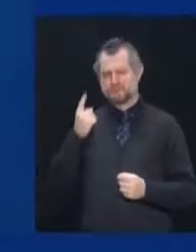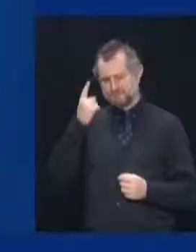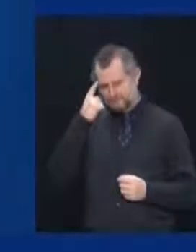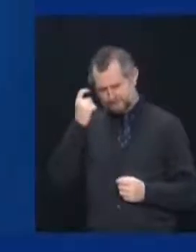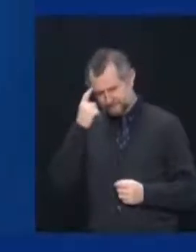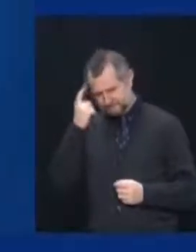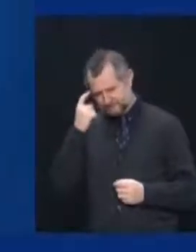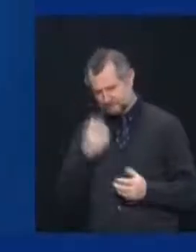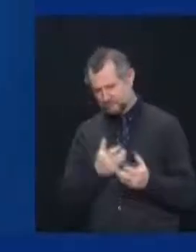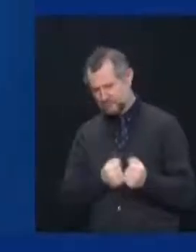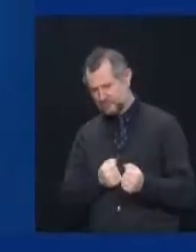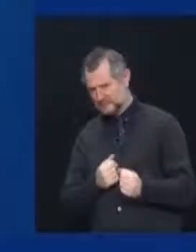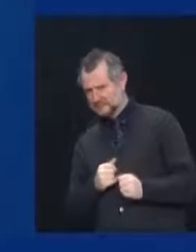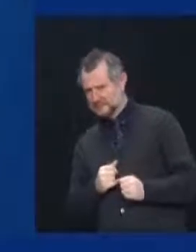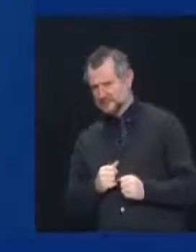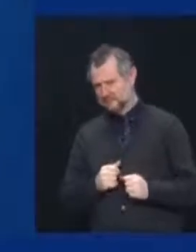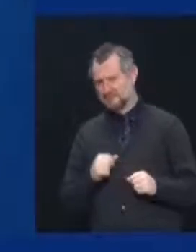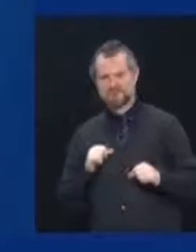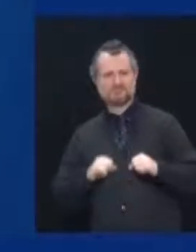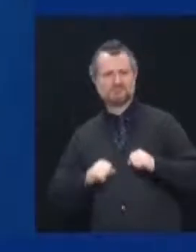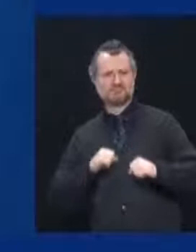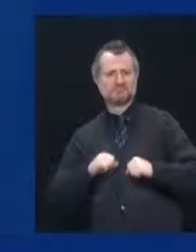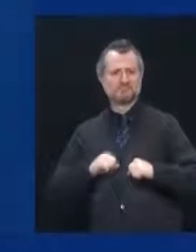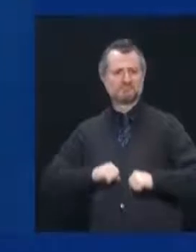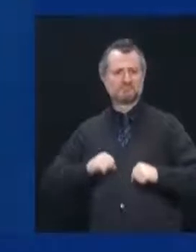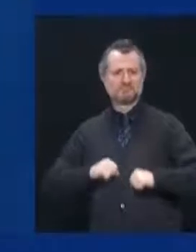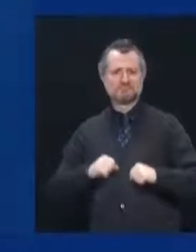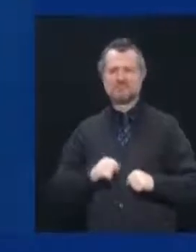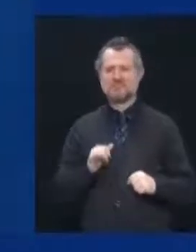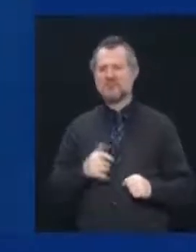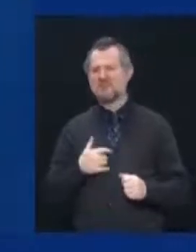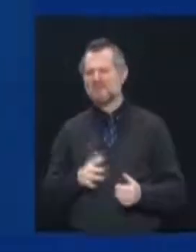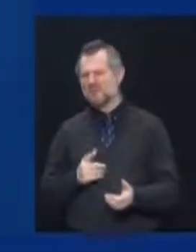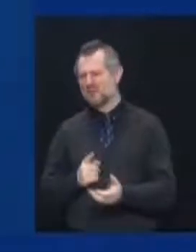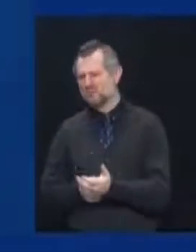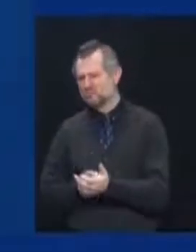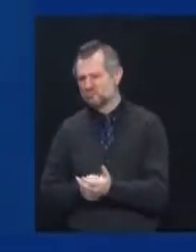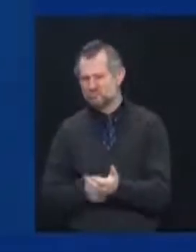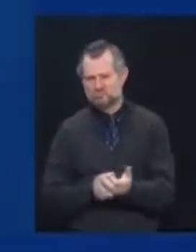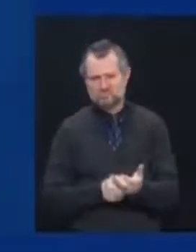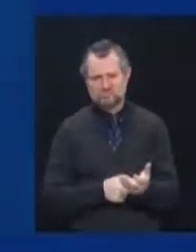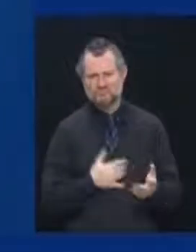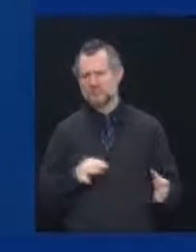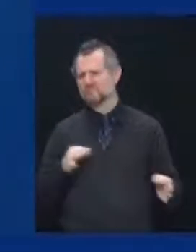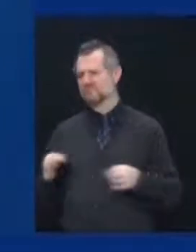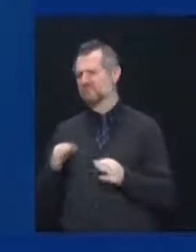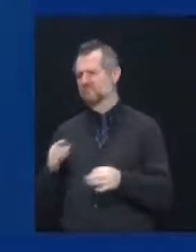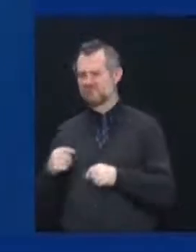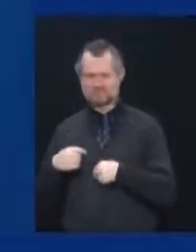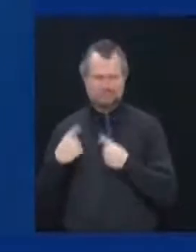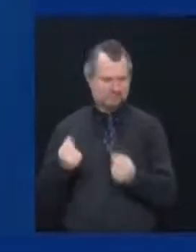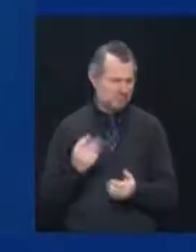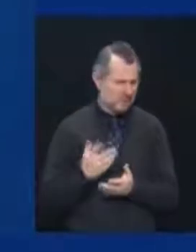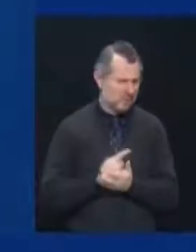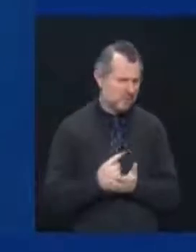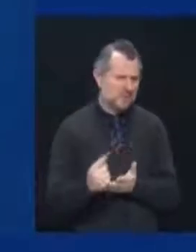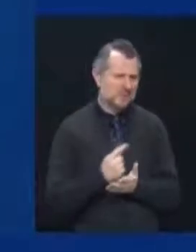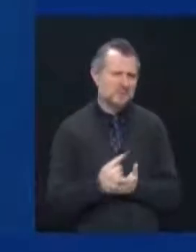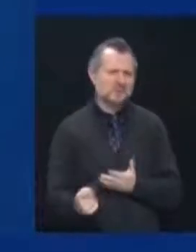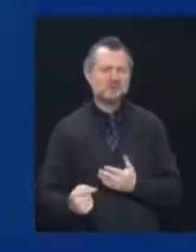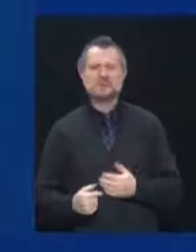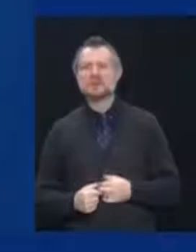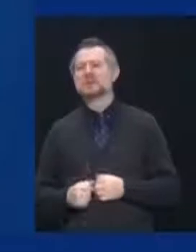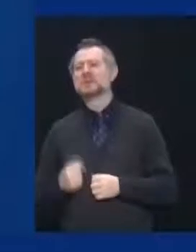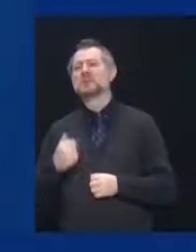vaccine. I've had numerous conversations. We've been talking about this for weeks, and people